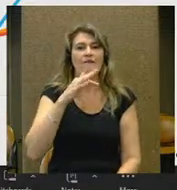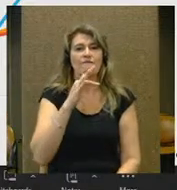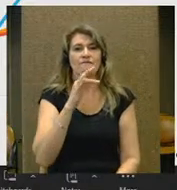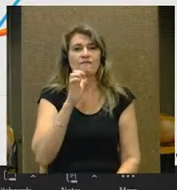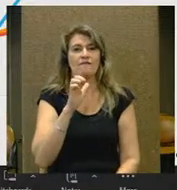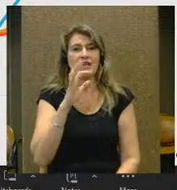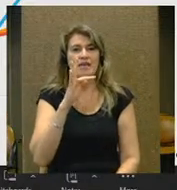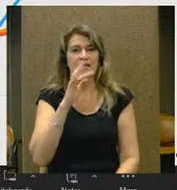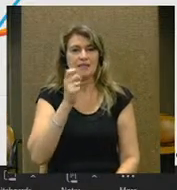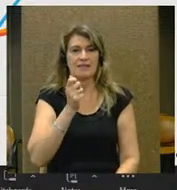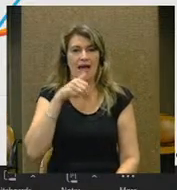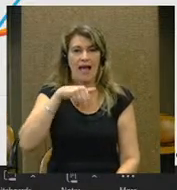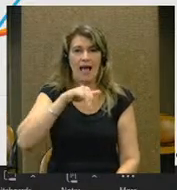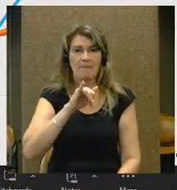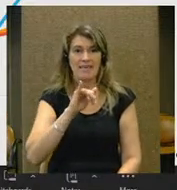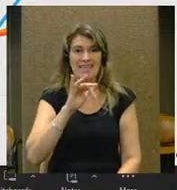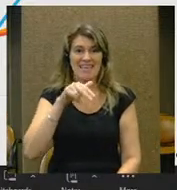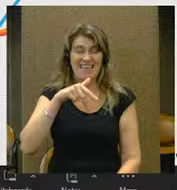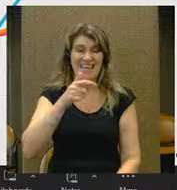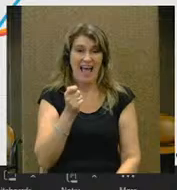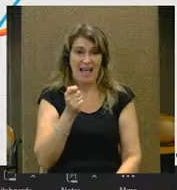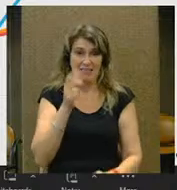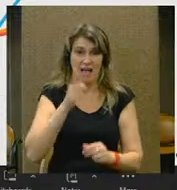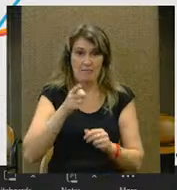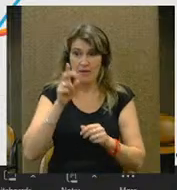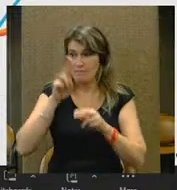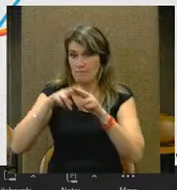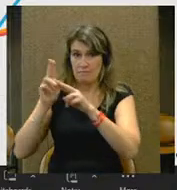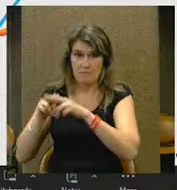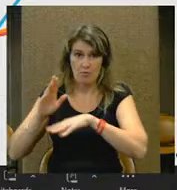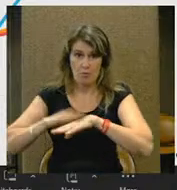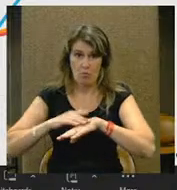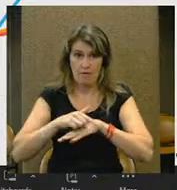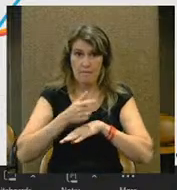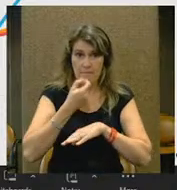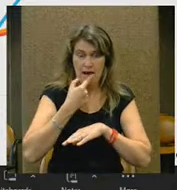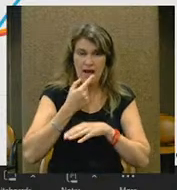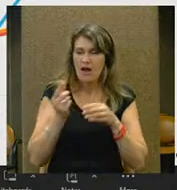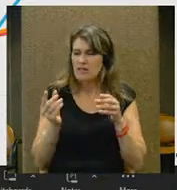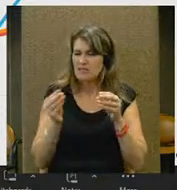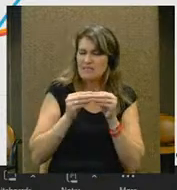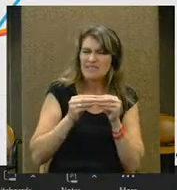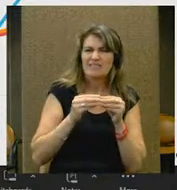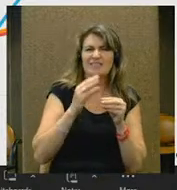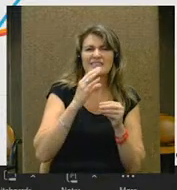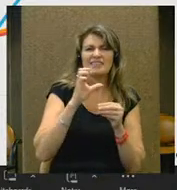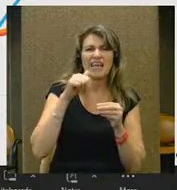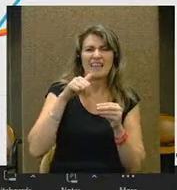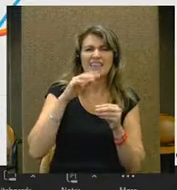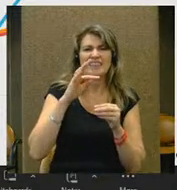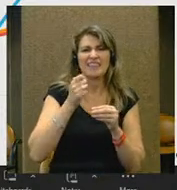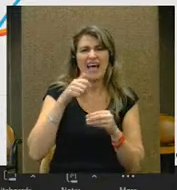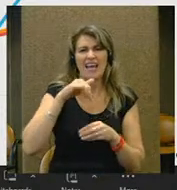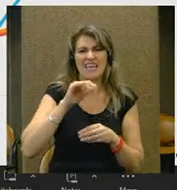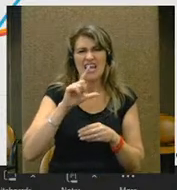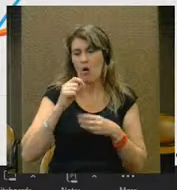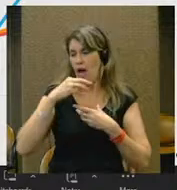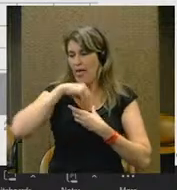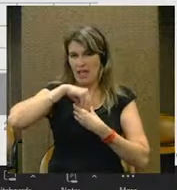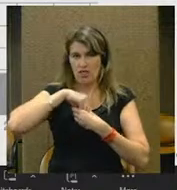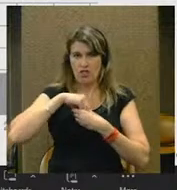methamphetamine, sometimes they'll also have fentanyl or other opioids in their system. So some people have been talking about that as the fourth